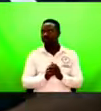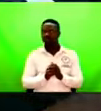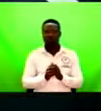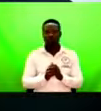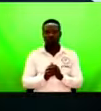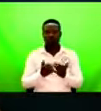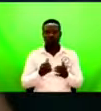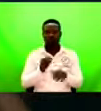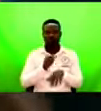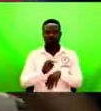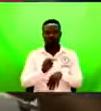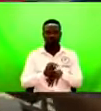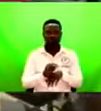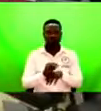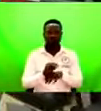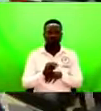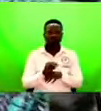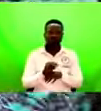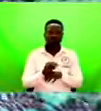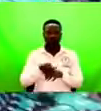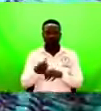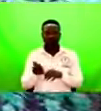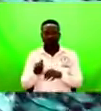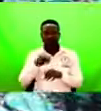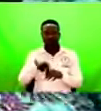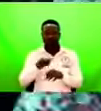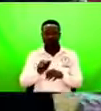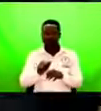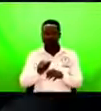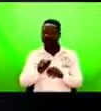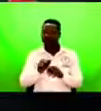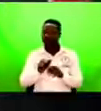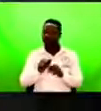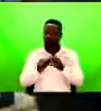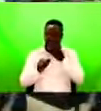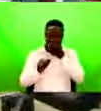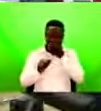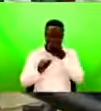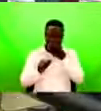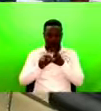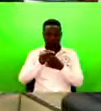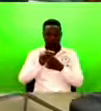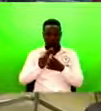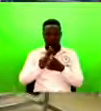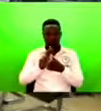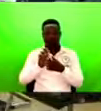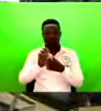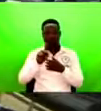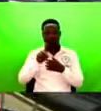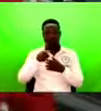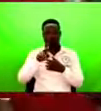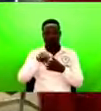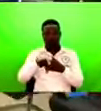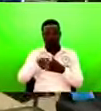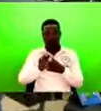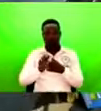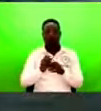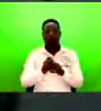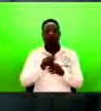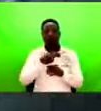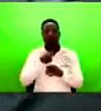Ministry to the Other Sheep. Apostle Dr. Diodone Komla Nwope, Chairman, Pastor Abraham Adai Ajiman,